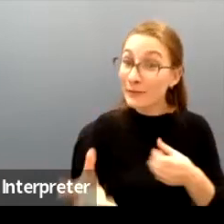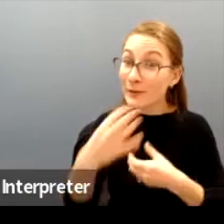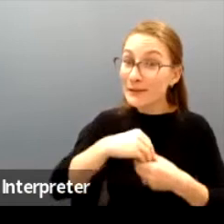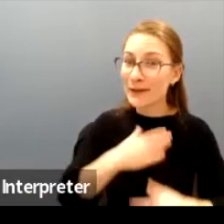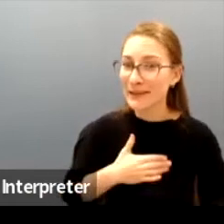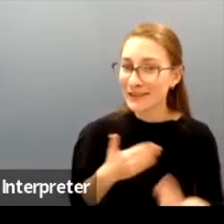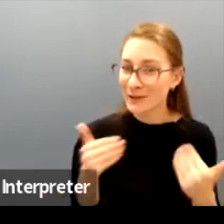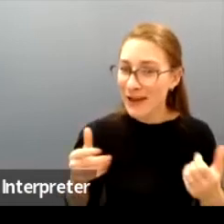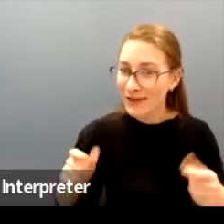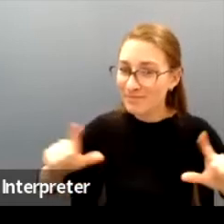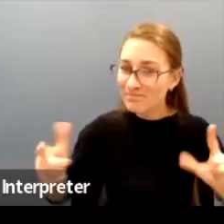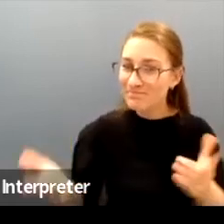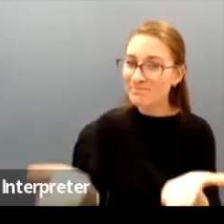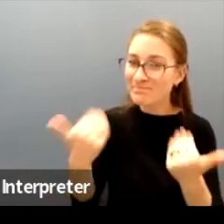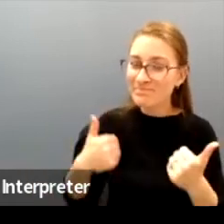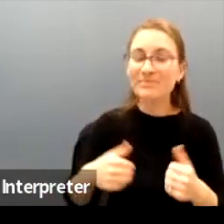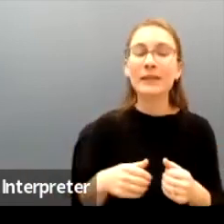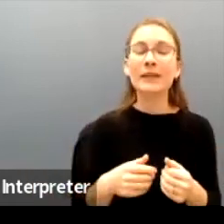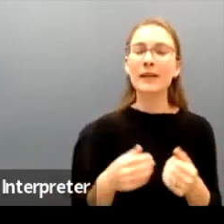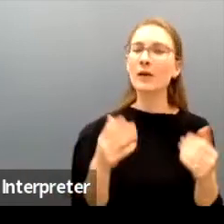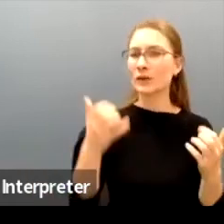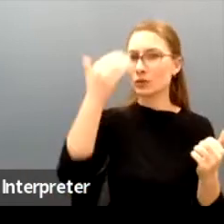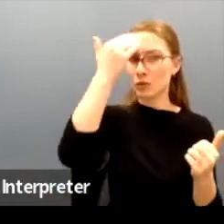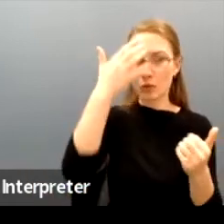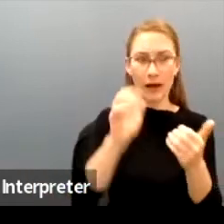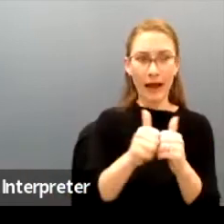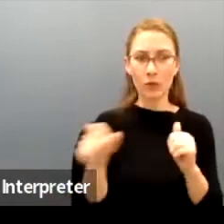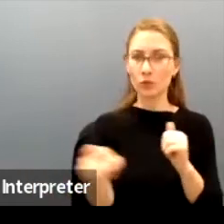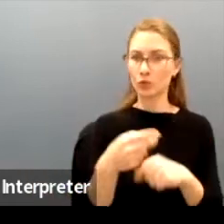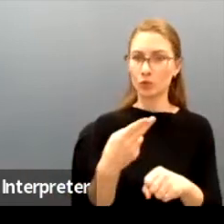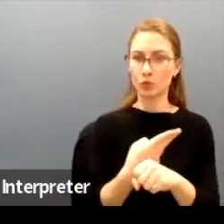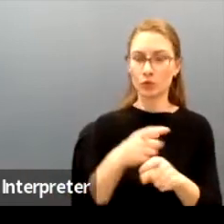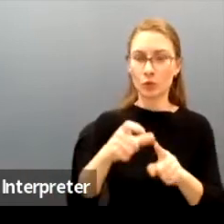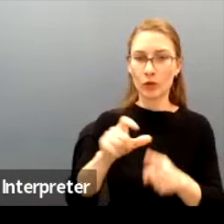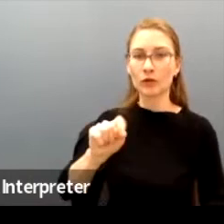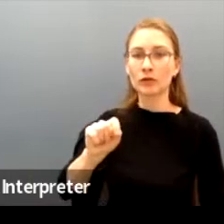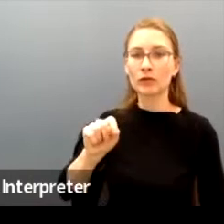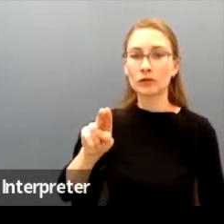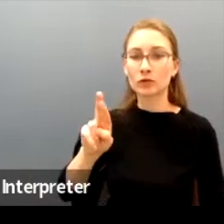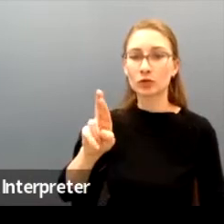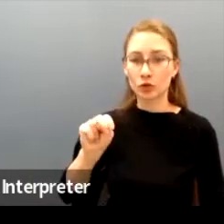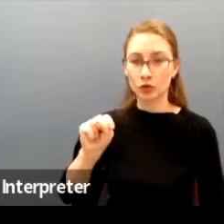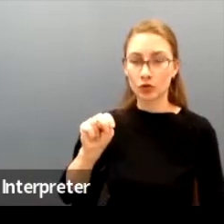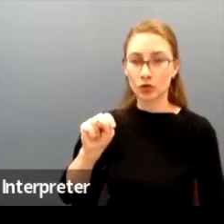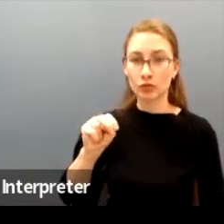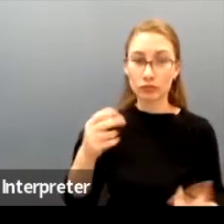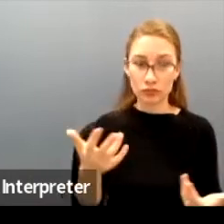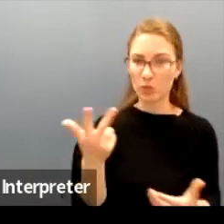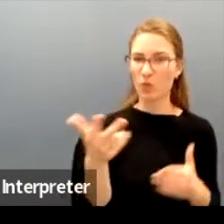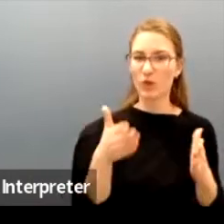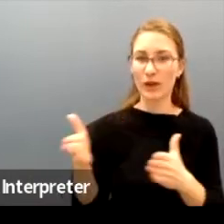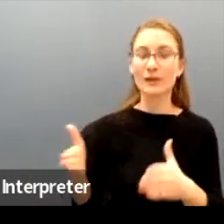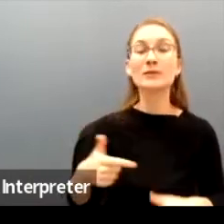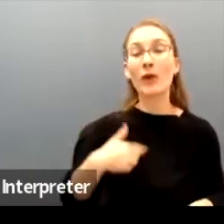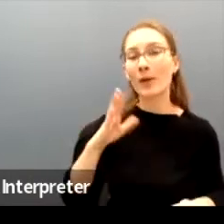to ask everyone, like, what are some different ways that you can use the core word turn? So I'll give you an option, and then you can also provide